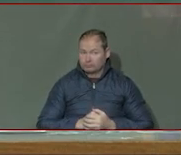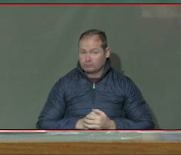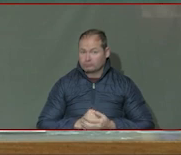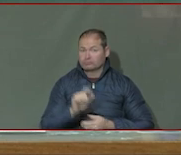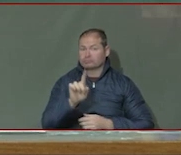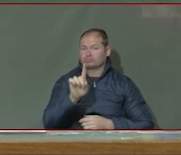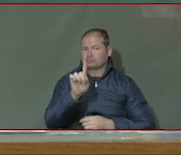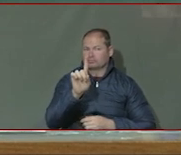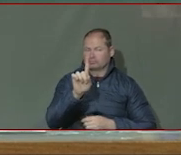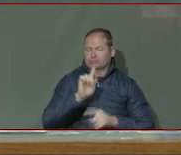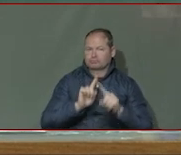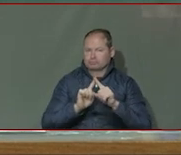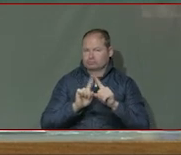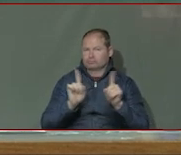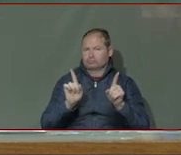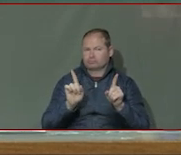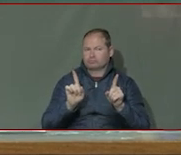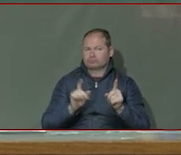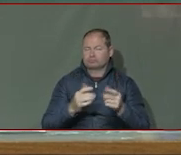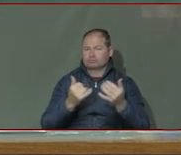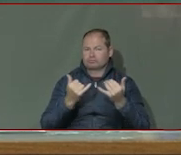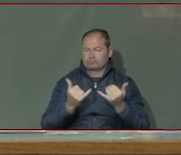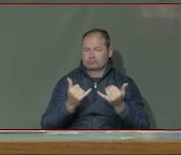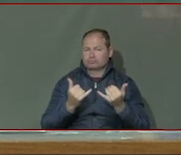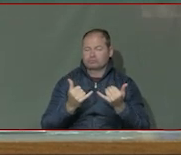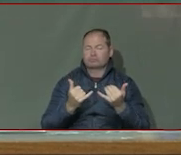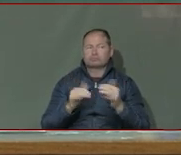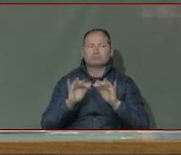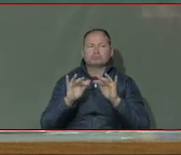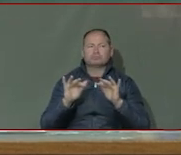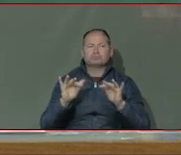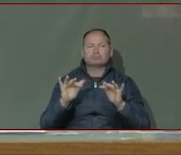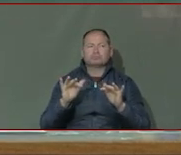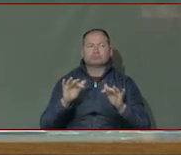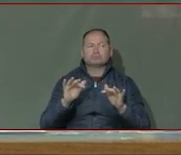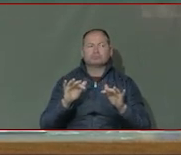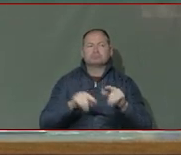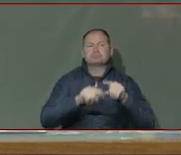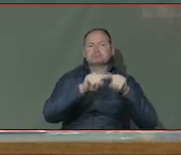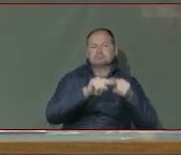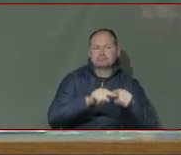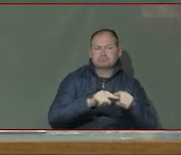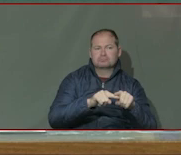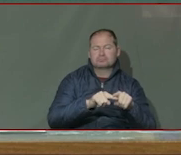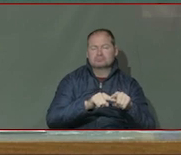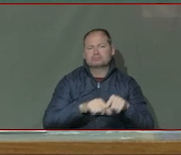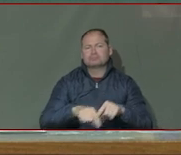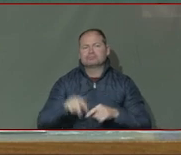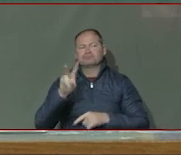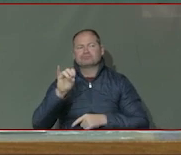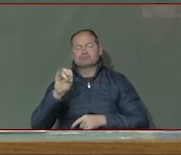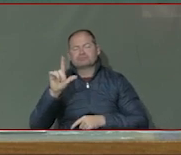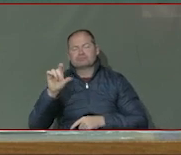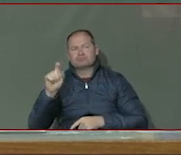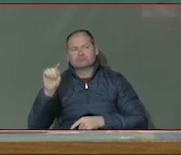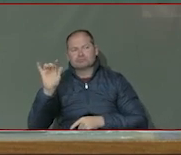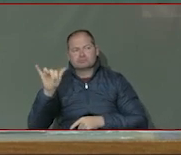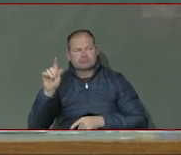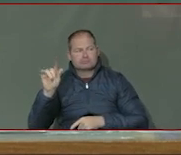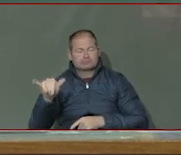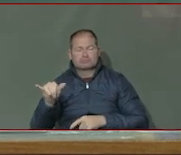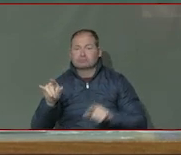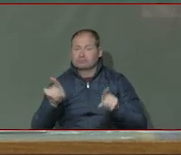difference. You need to know what's the difference. Many learners think reliability and validity is the same thing. When we